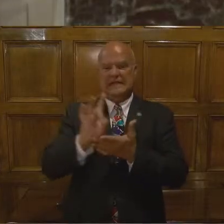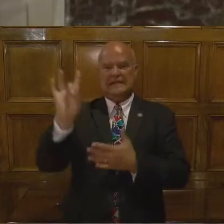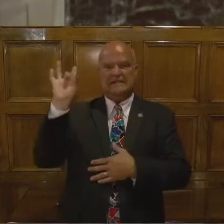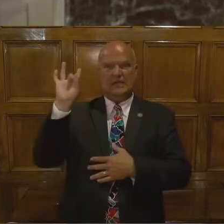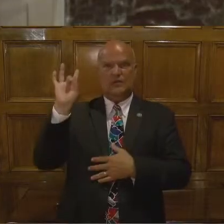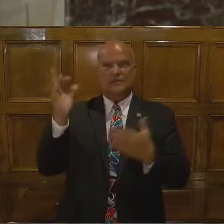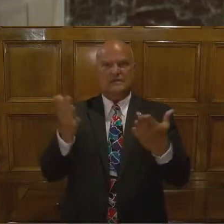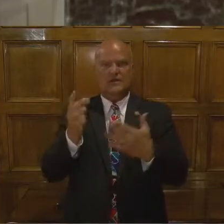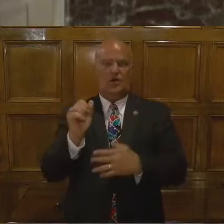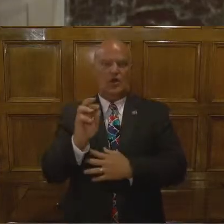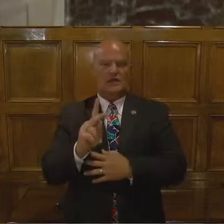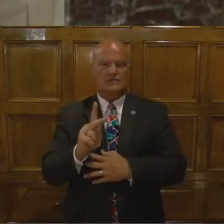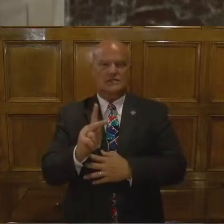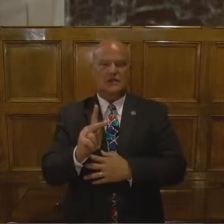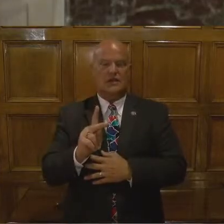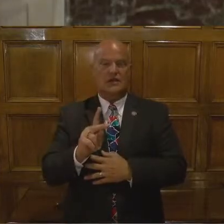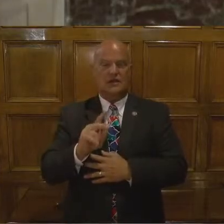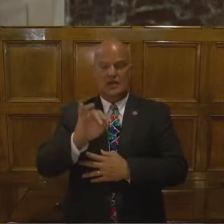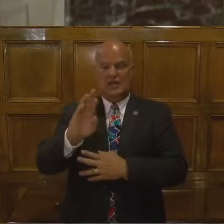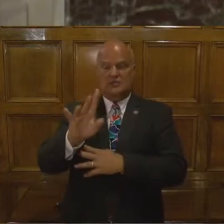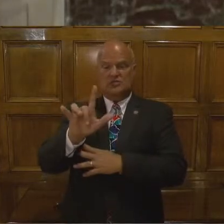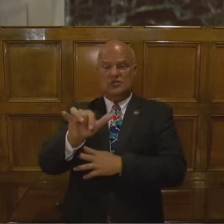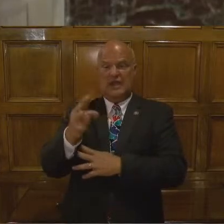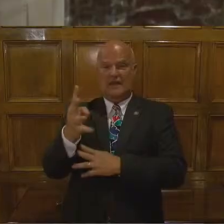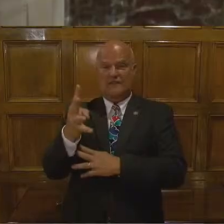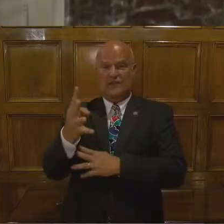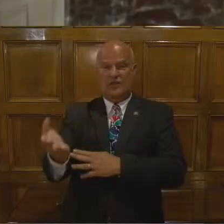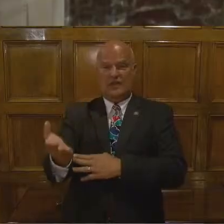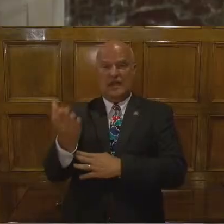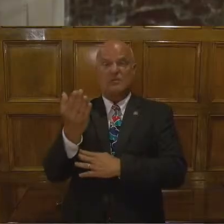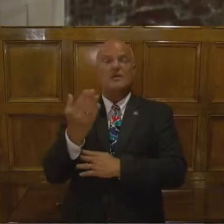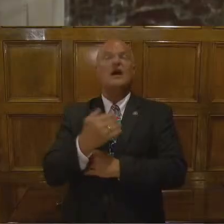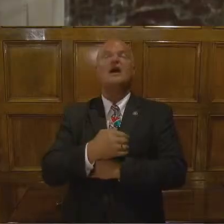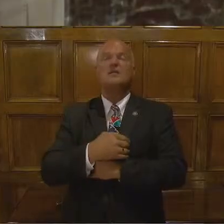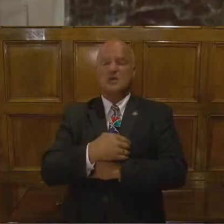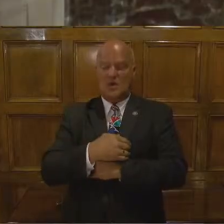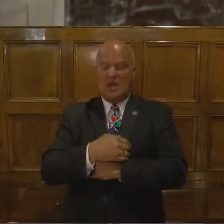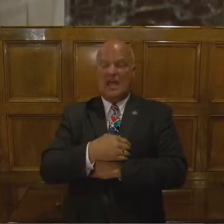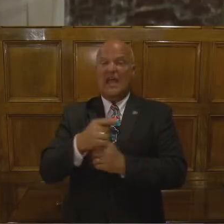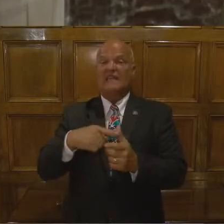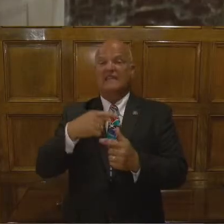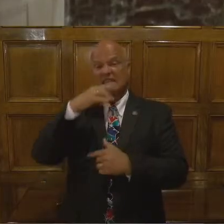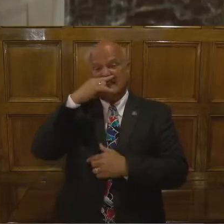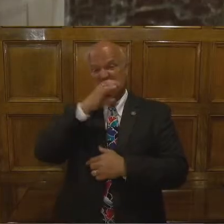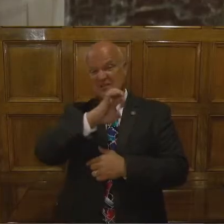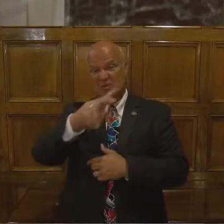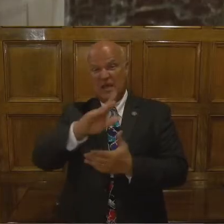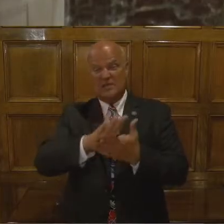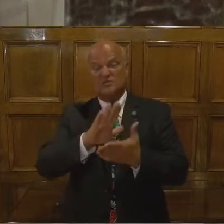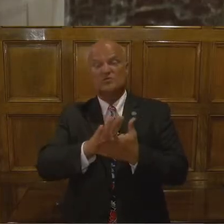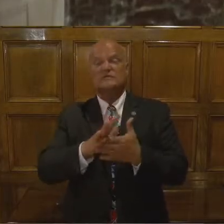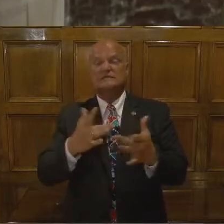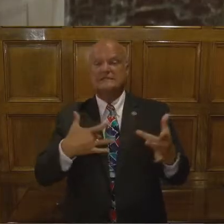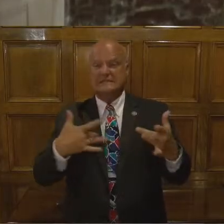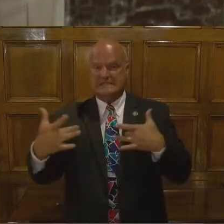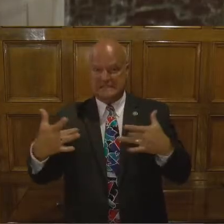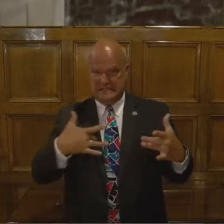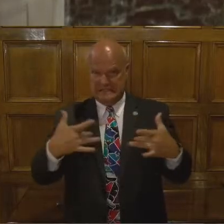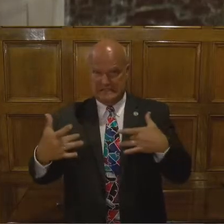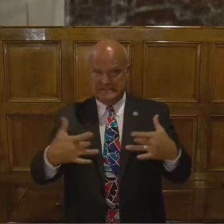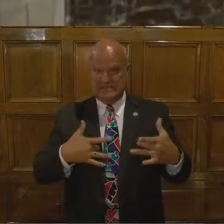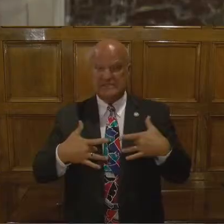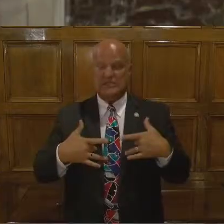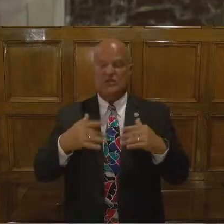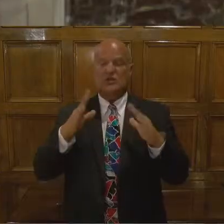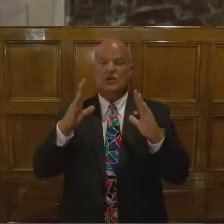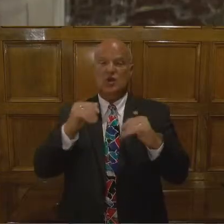state of Arkansas. And with July 4th holiday coming up and eventually kids going back to school, we have to be concerned that this would be a trend